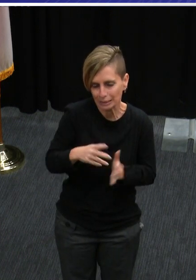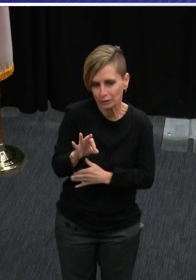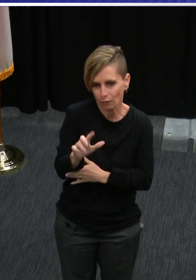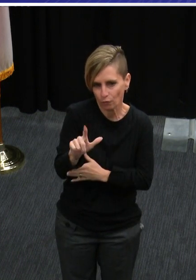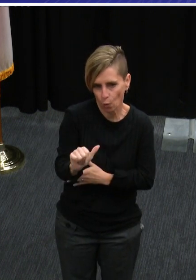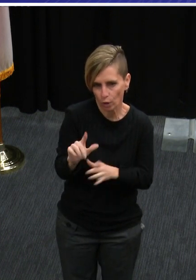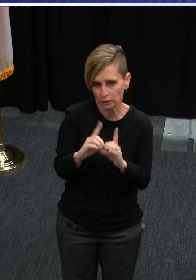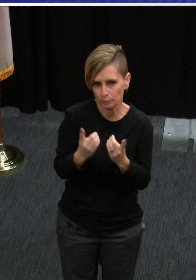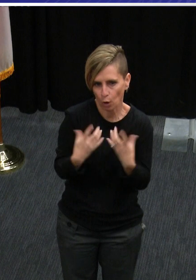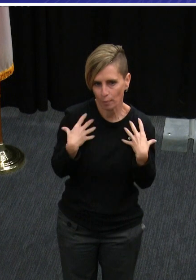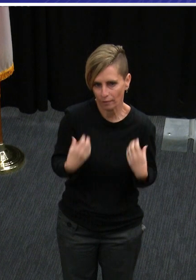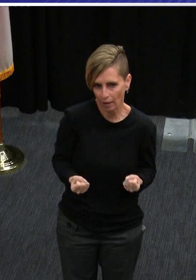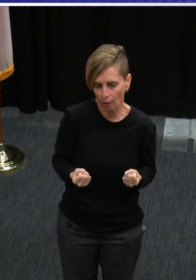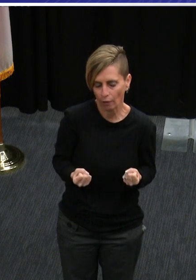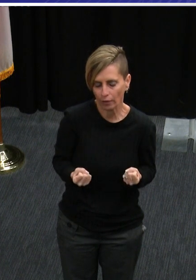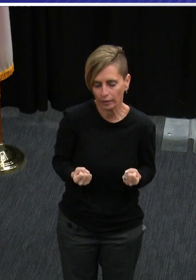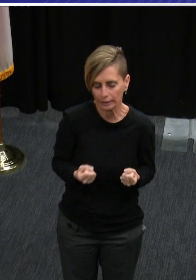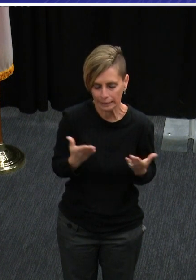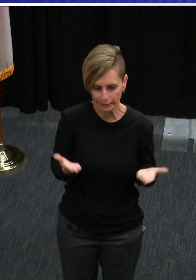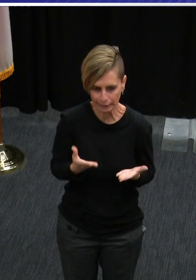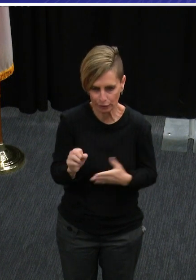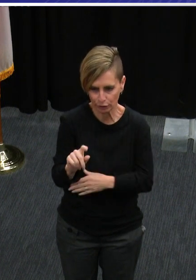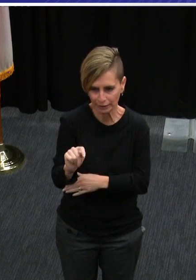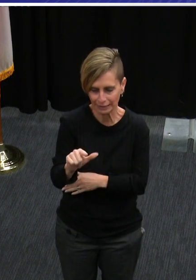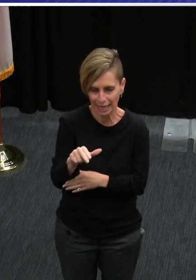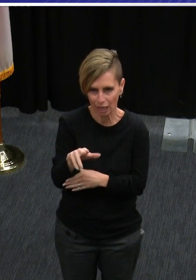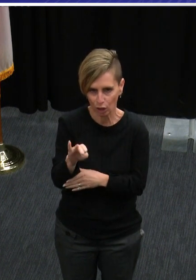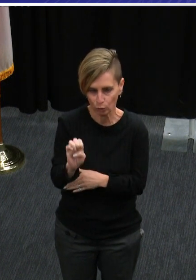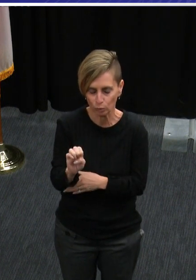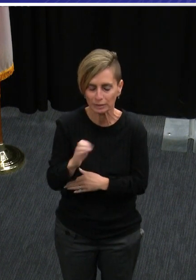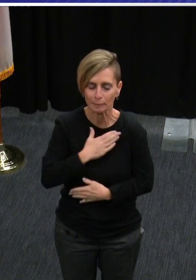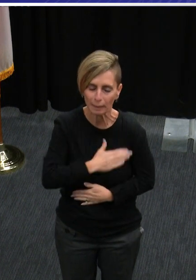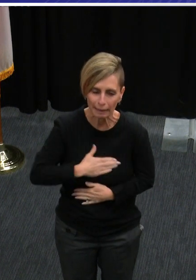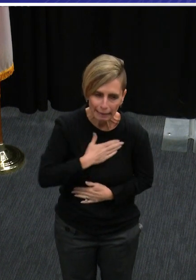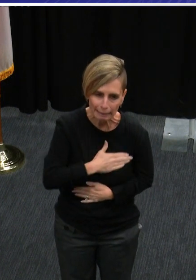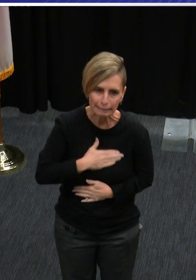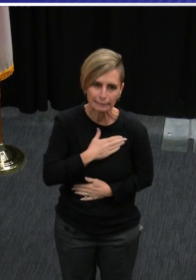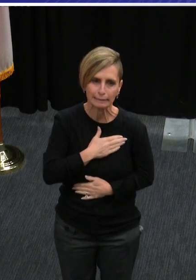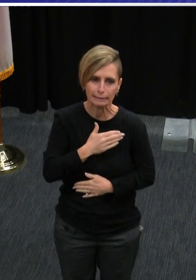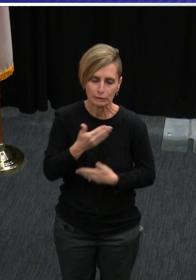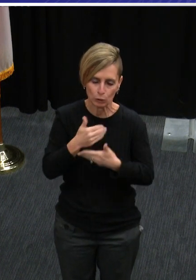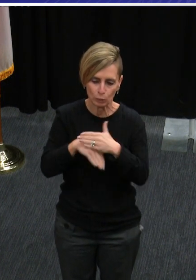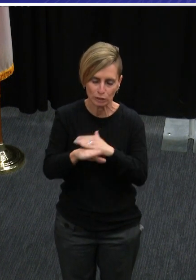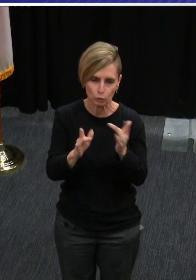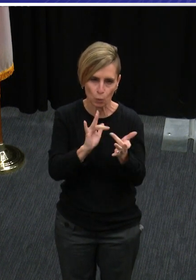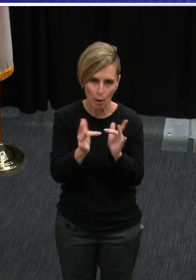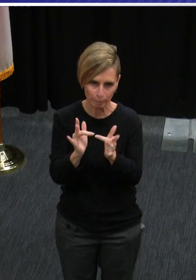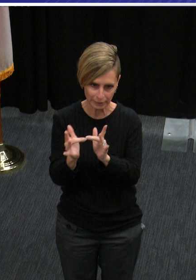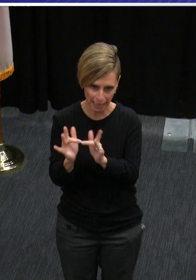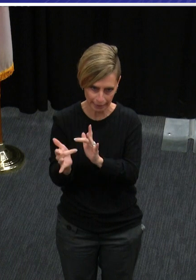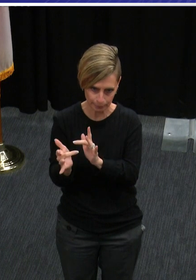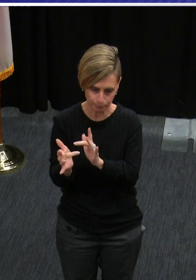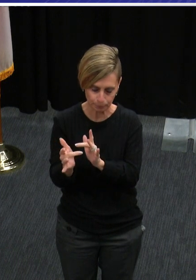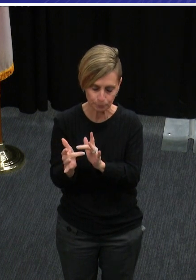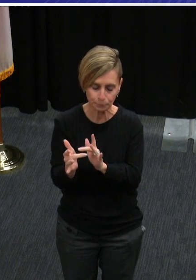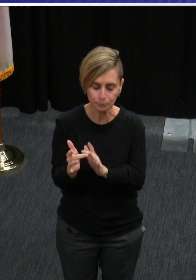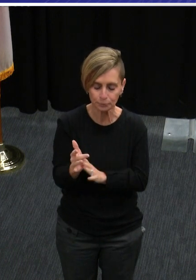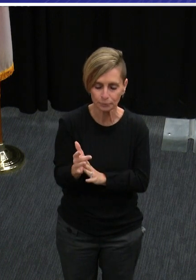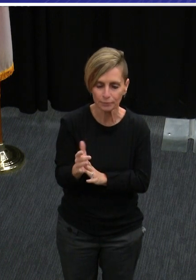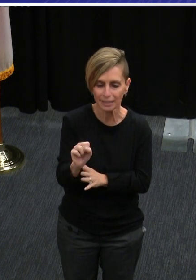Department of Health in St. Lucie, I ask you to please visit our health department website. That address